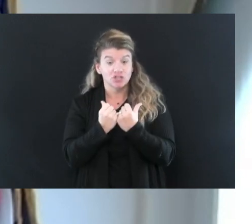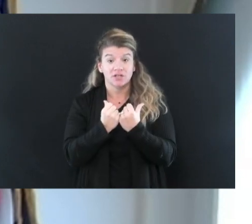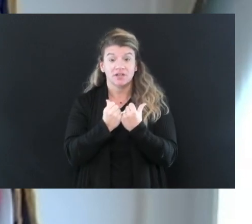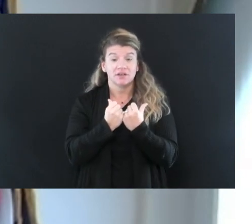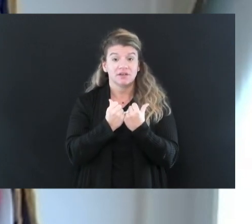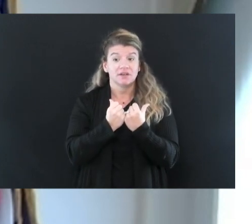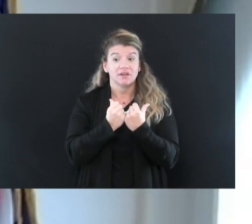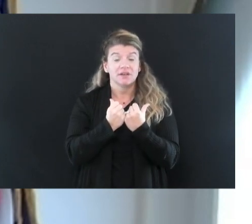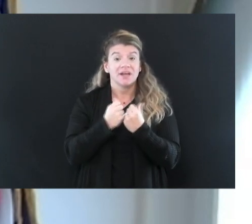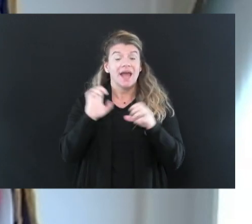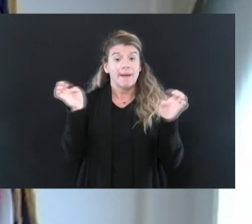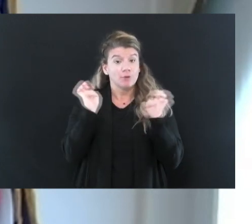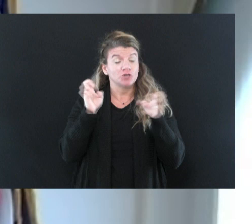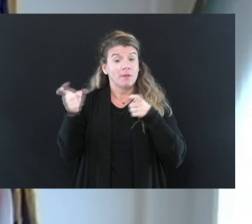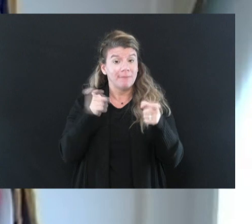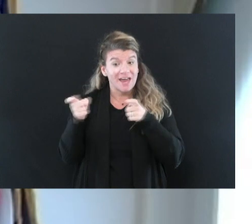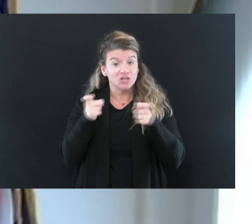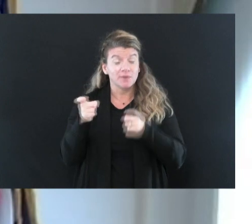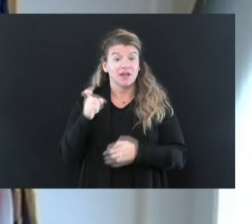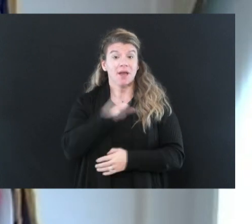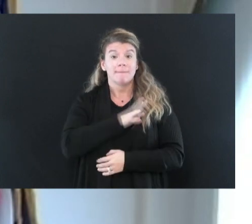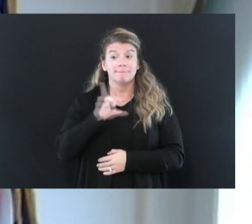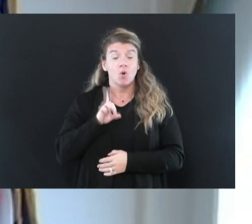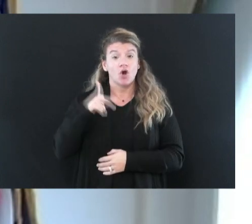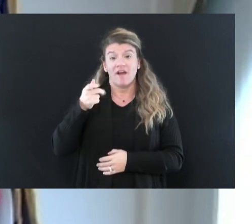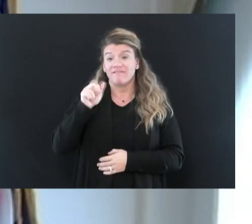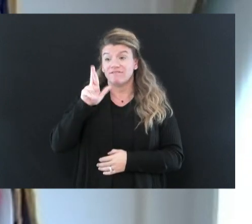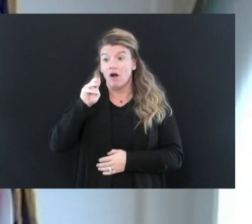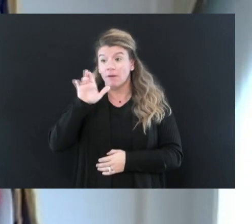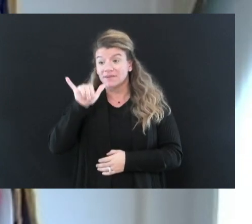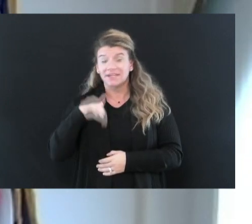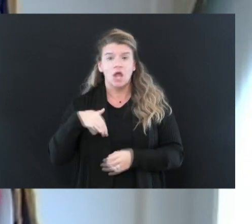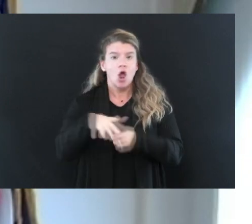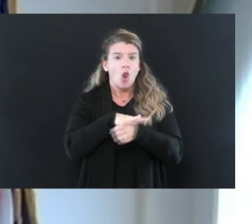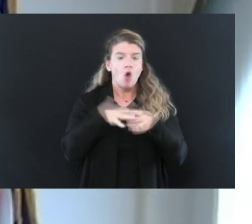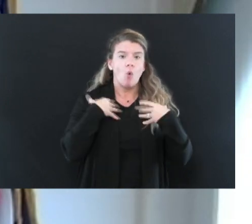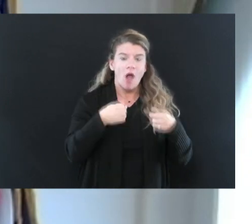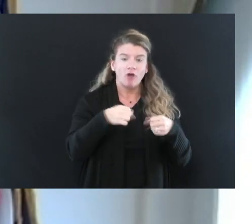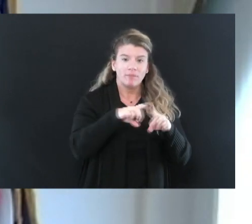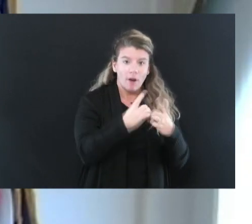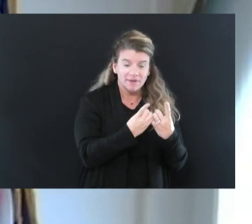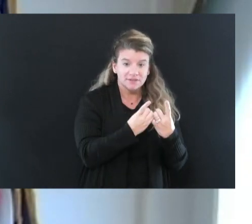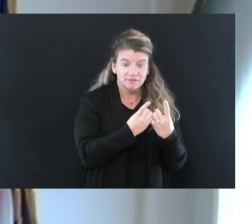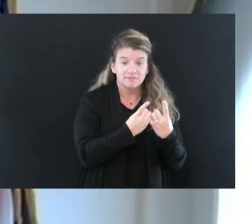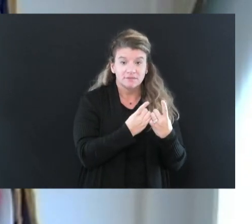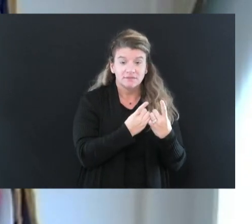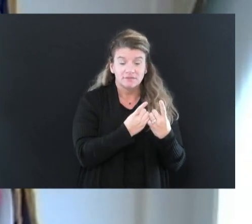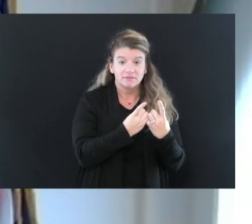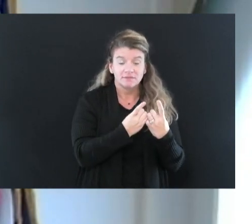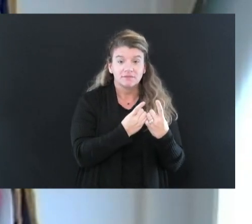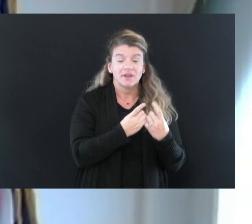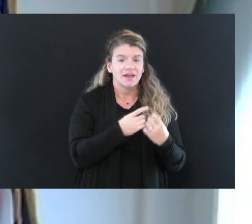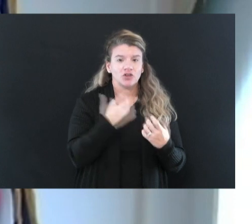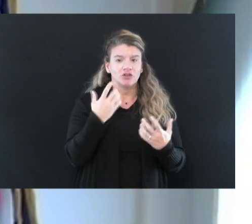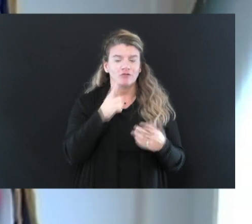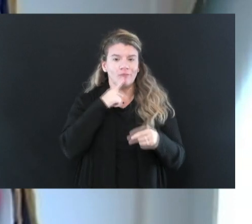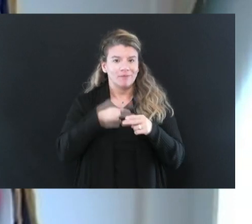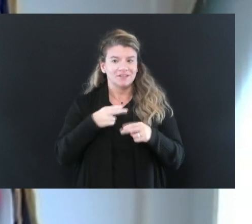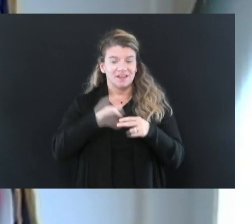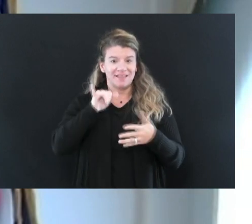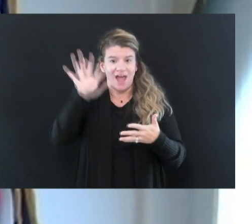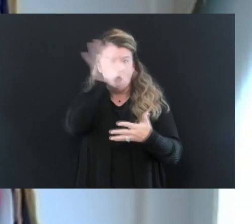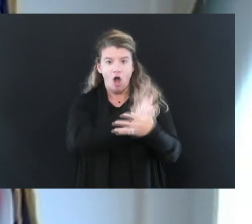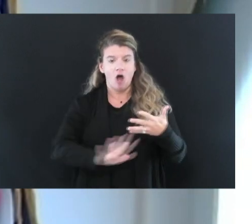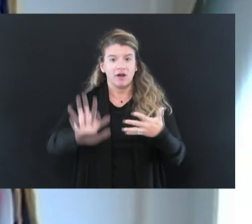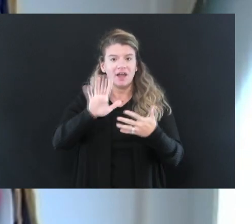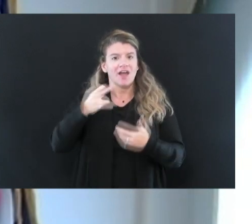Division of Emergency Management, Board of Pharmacy, our local health departments, And we mentioned the Herbert